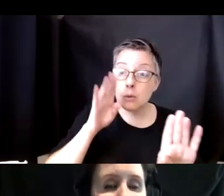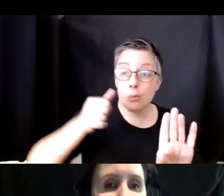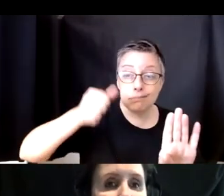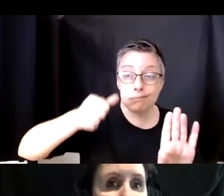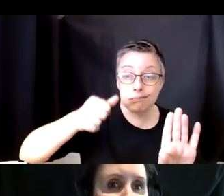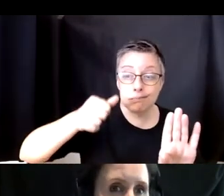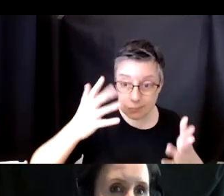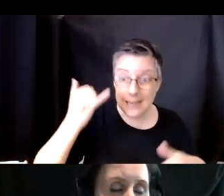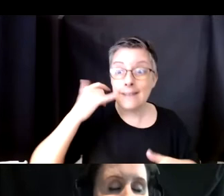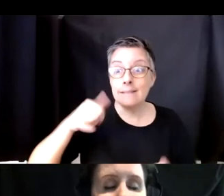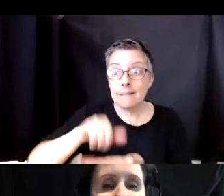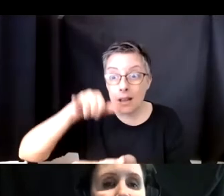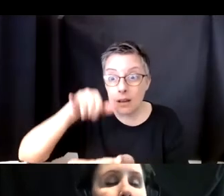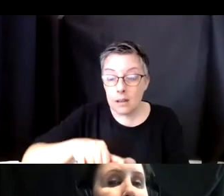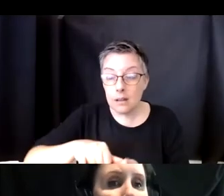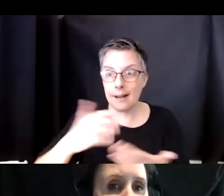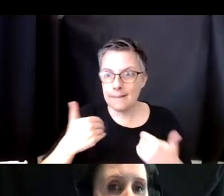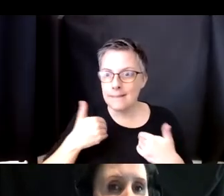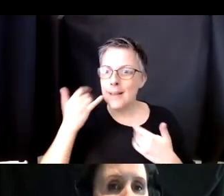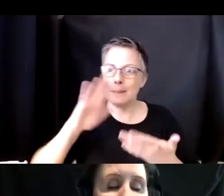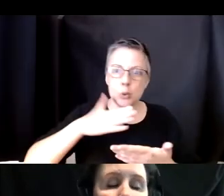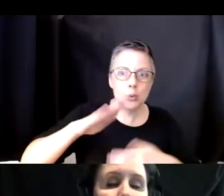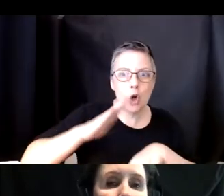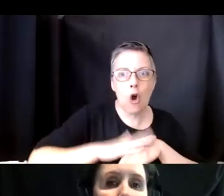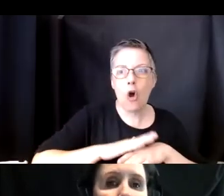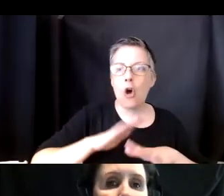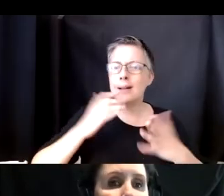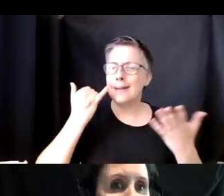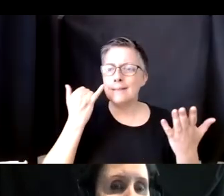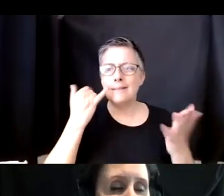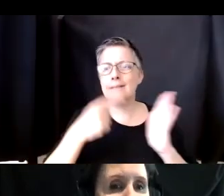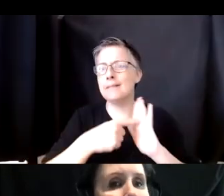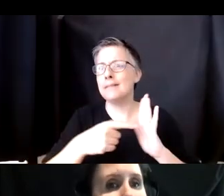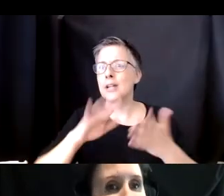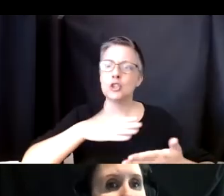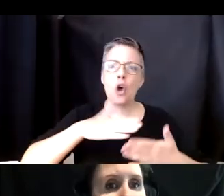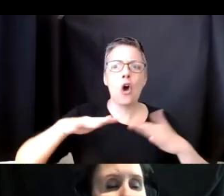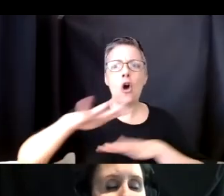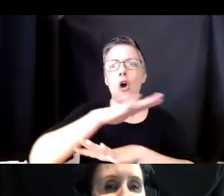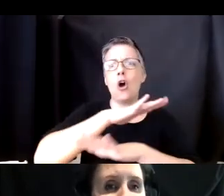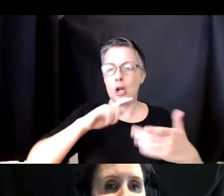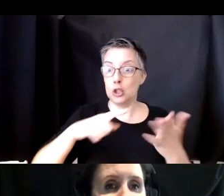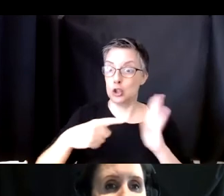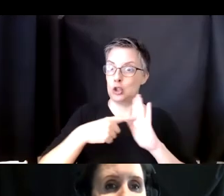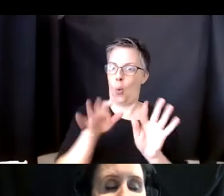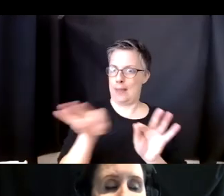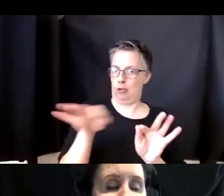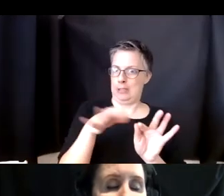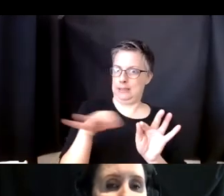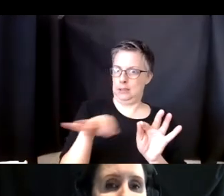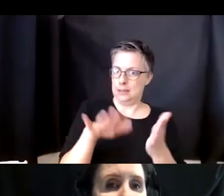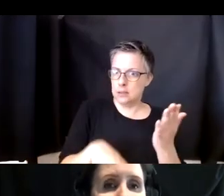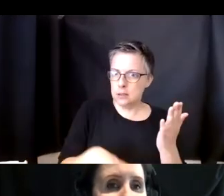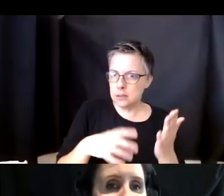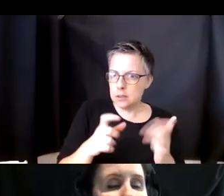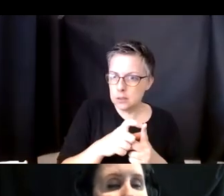if there was a phone ringing, if there's music playing, if there was a song playing, they showed you the lyrics.